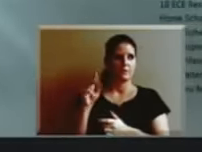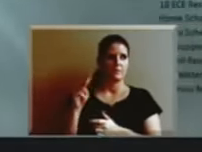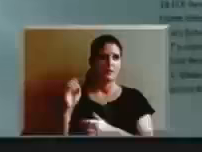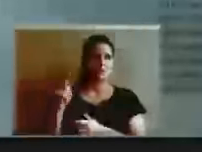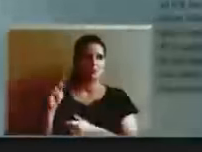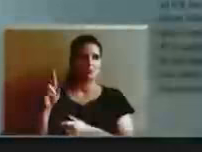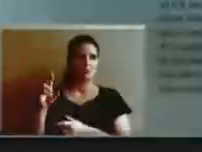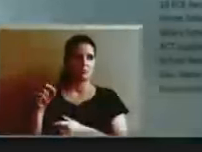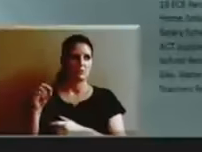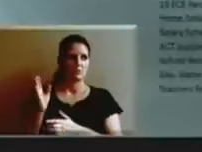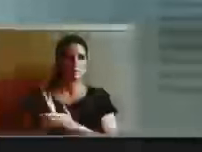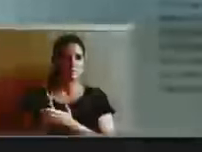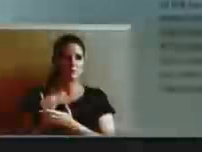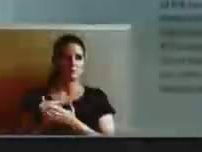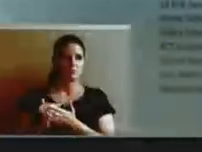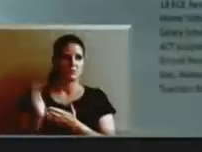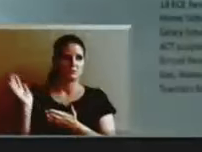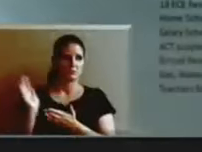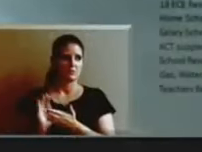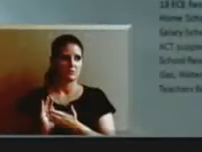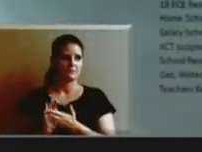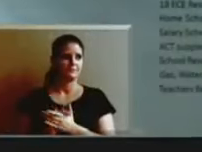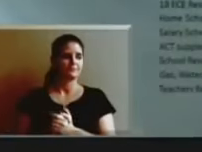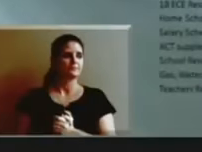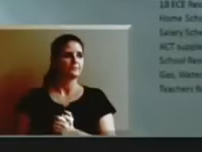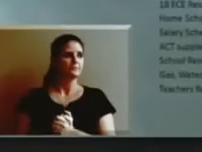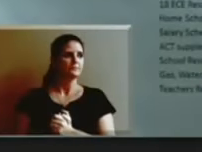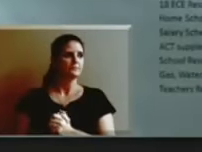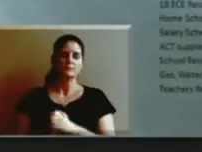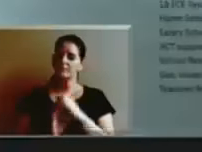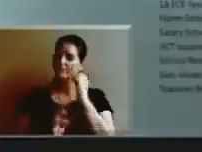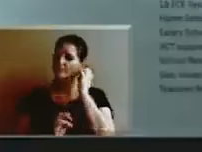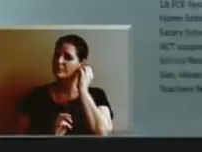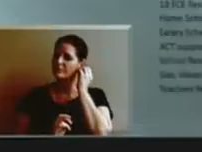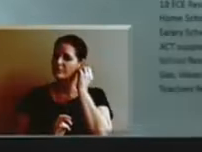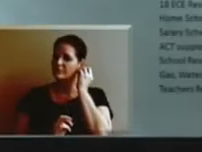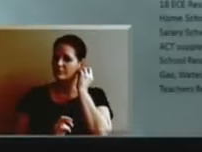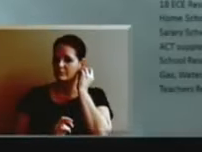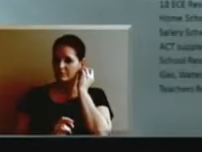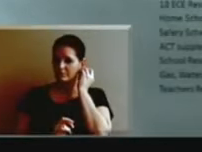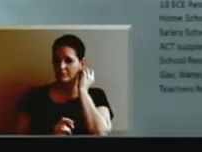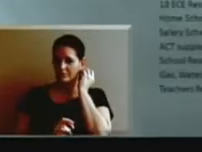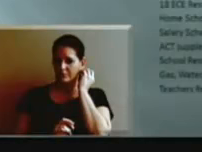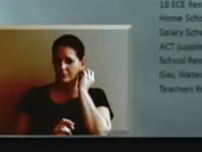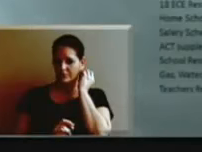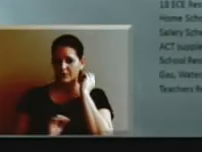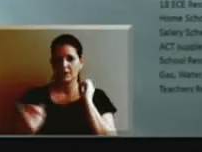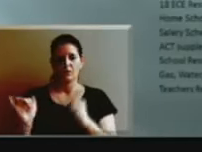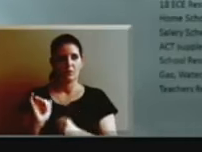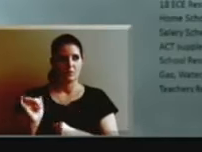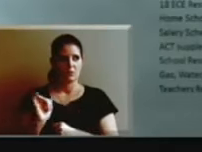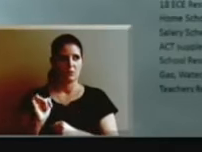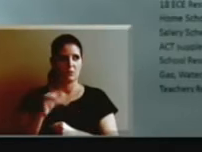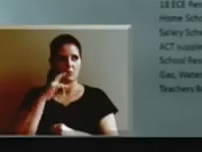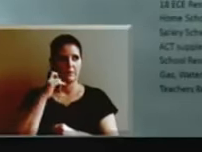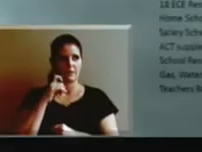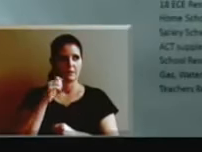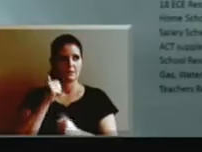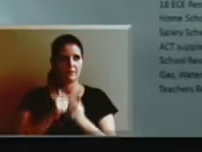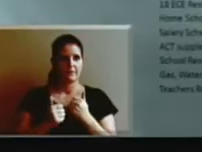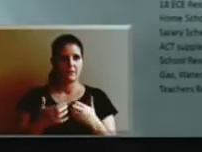reductions. Also, just as personally, we all are experiencing gas, water, sewer, and electric